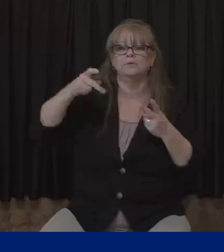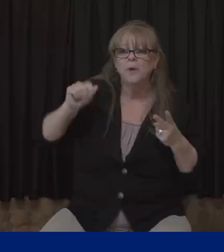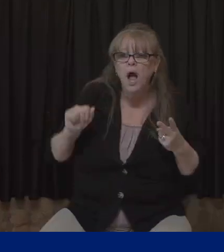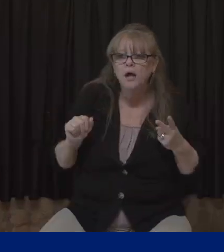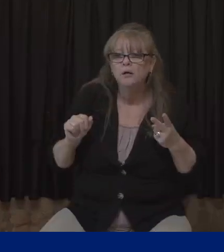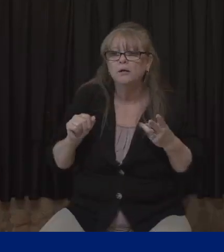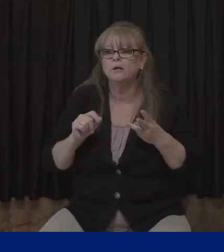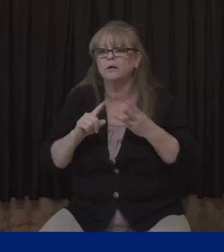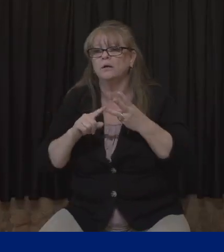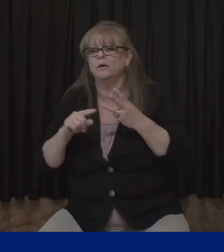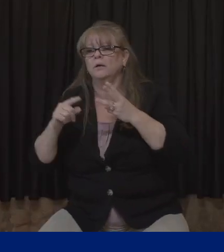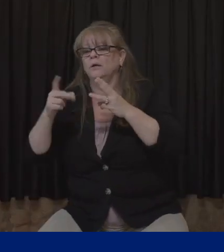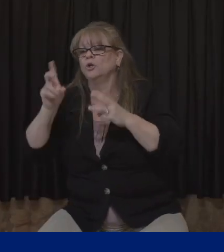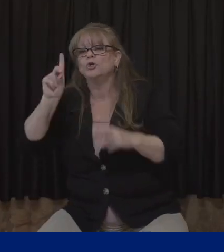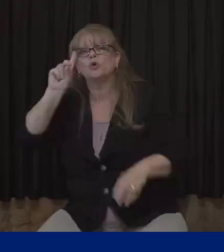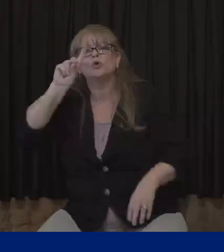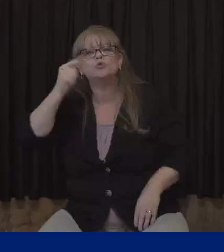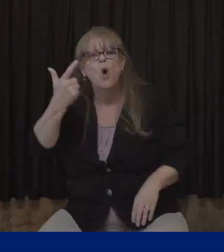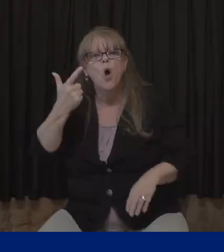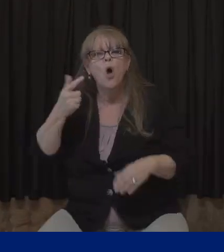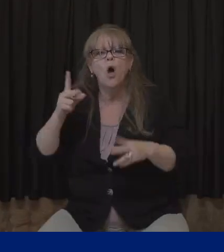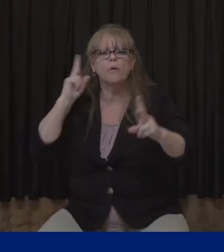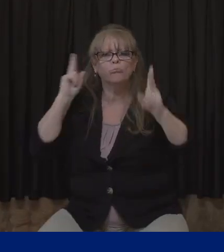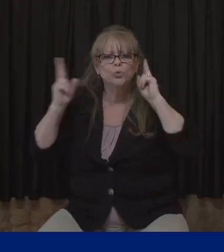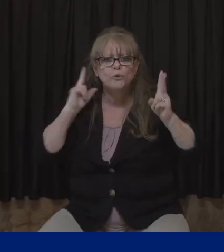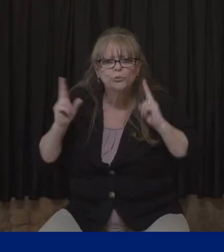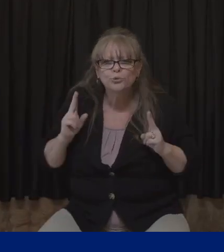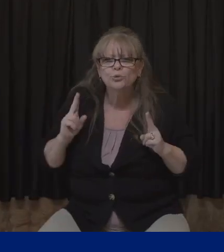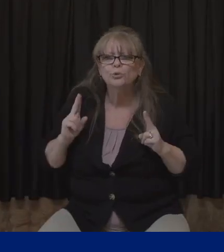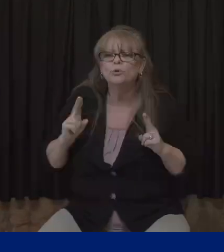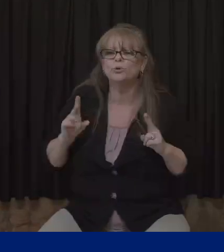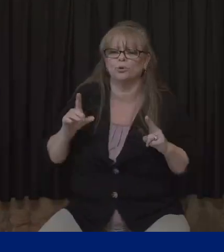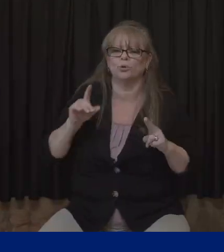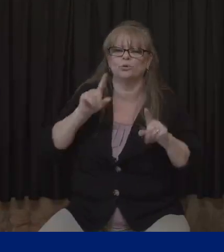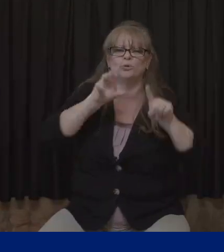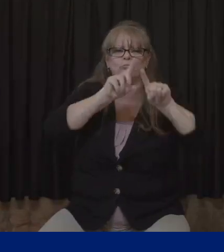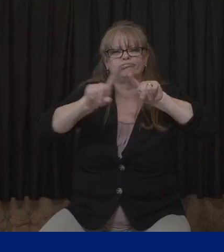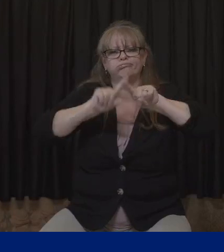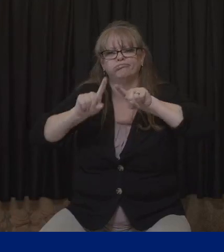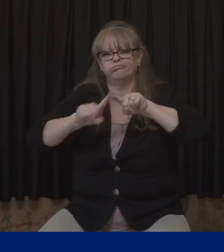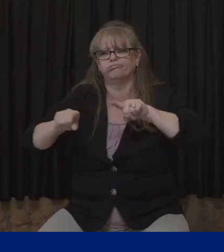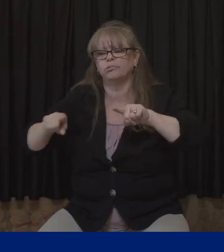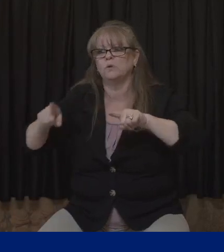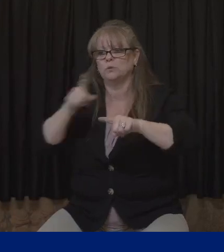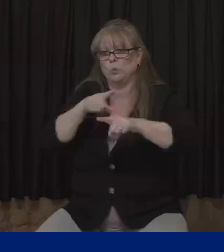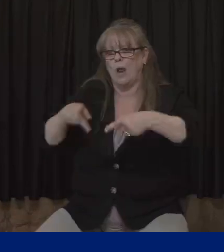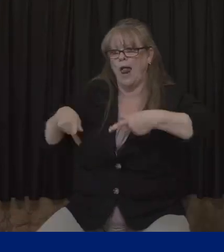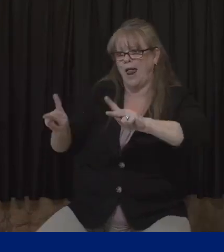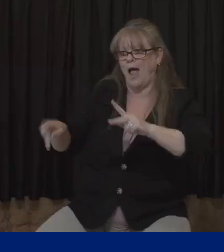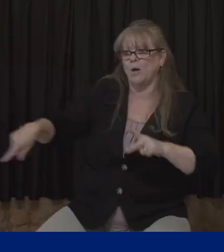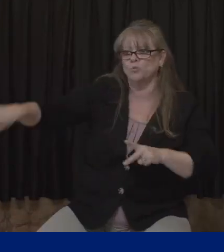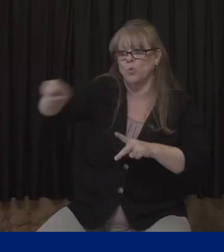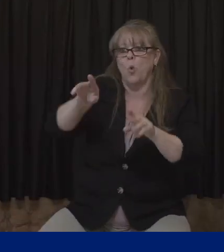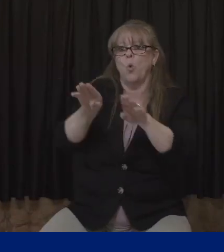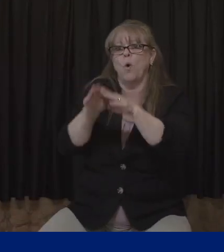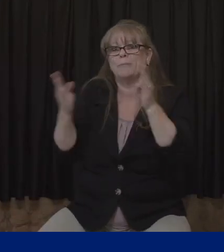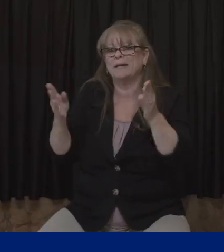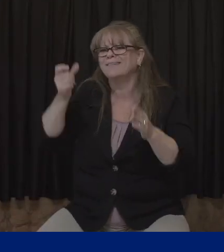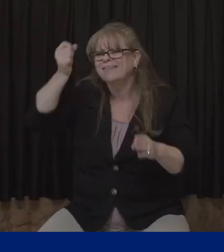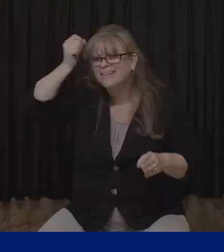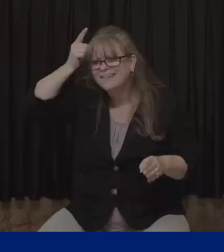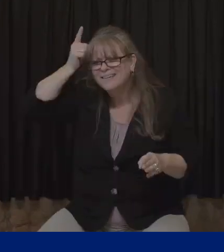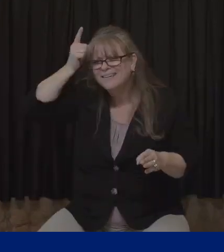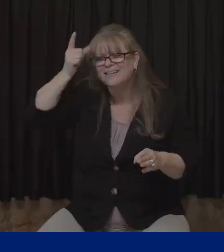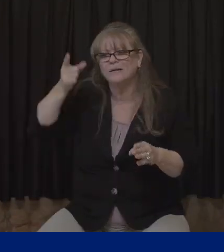strict precautions about how they can reopen in a way that maximizes the safety of both the workers who are earning a living as well